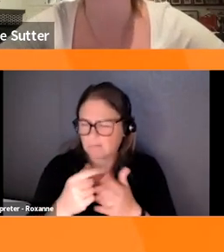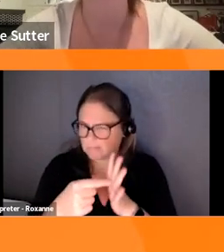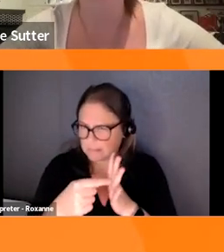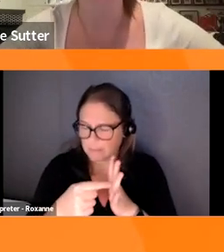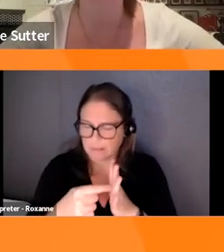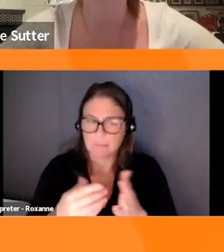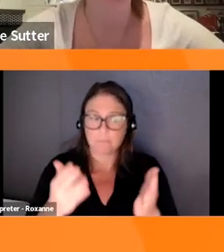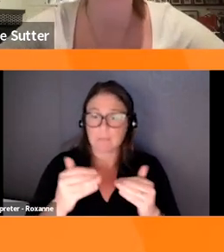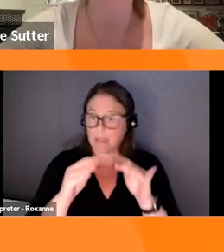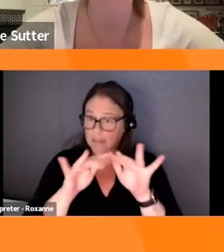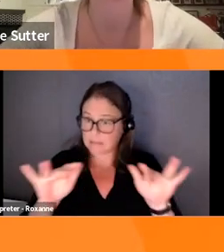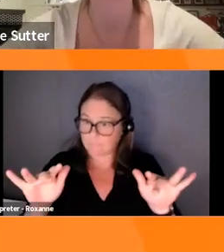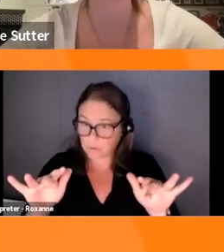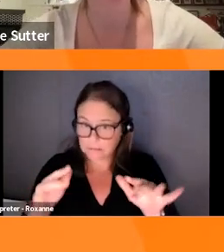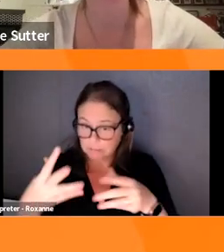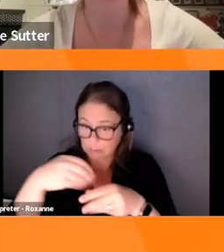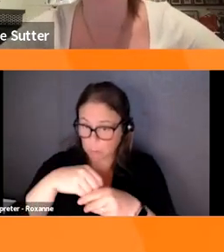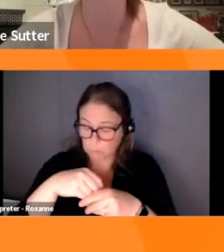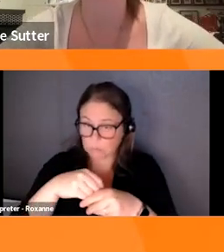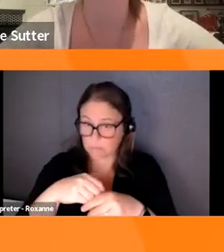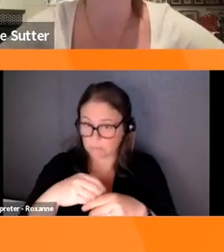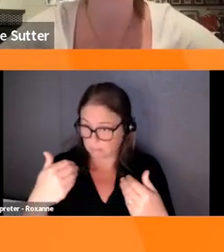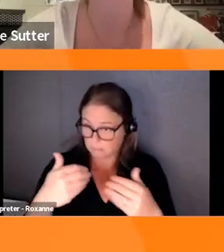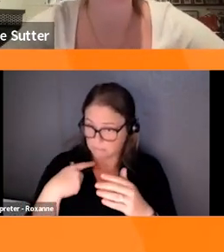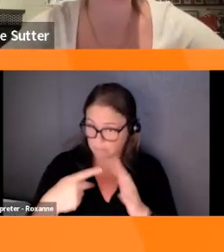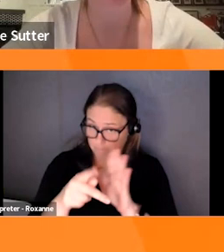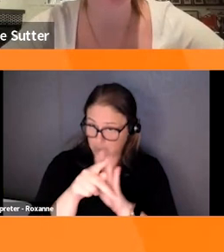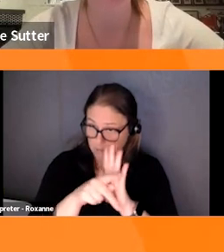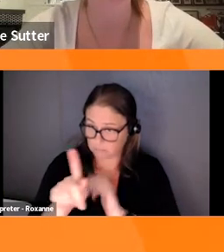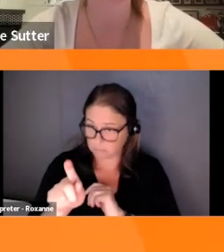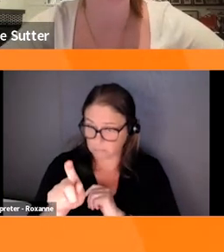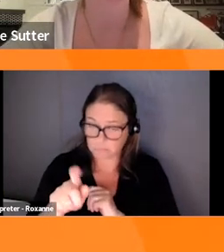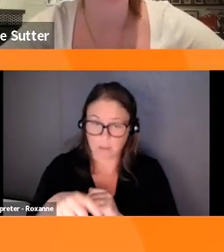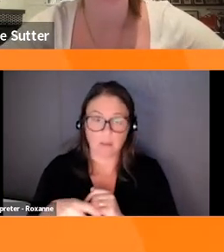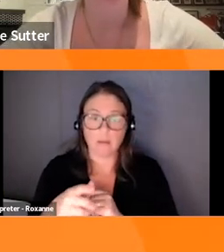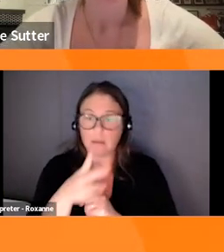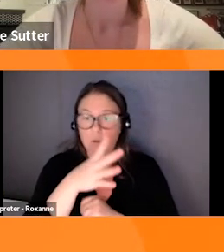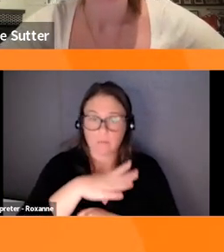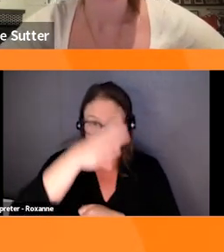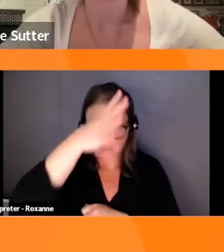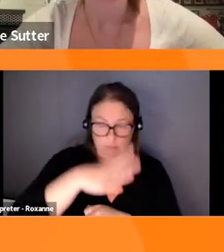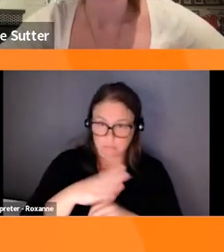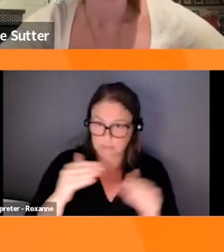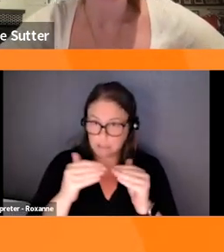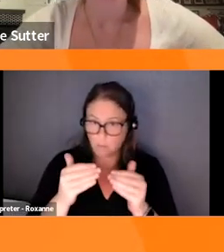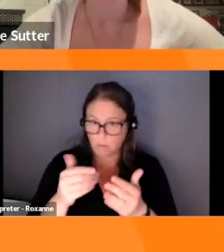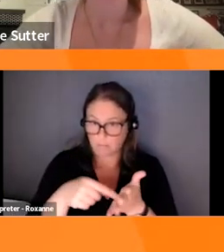about if you have a DEI policy, your gender pay ratio.